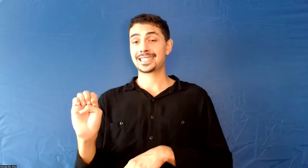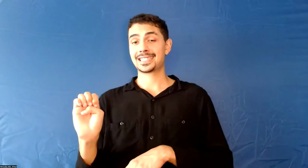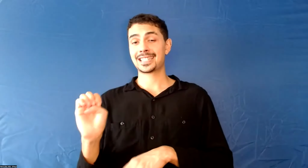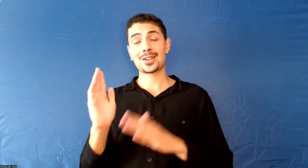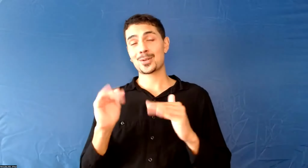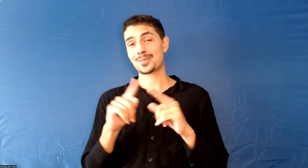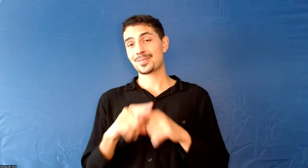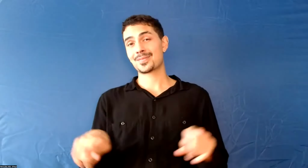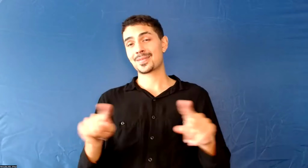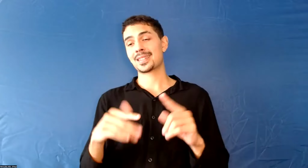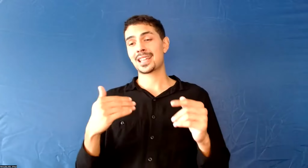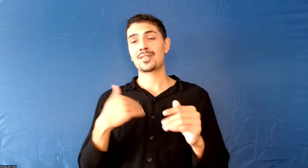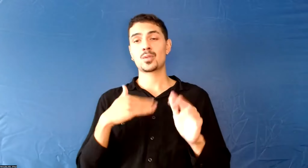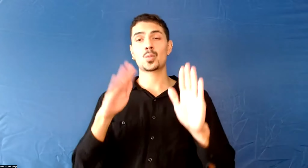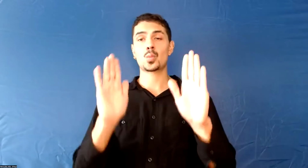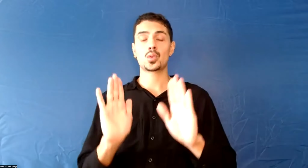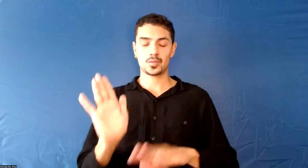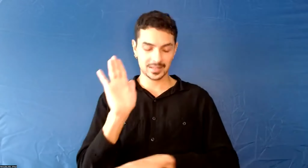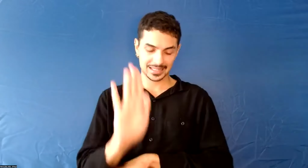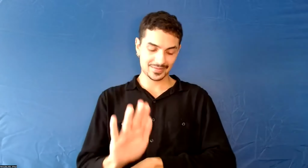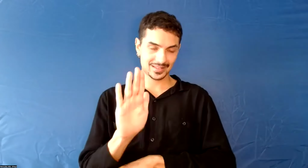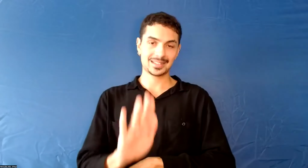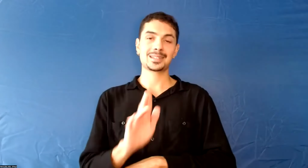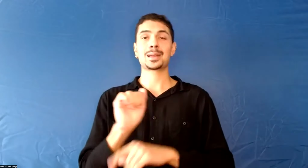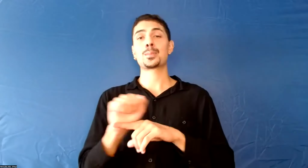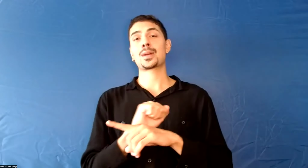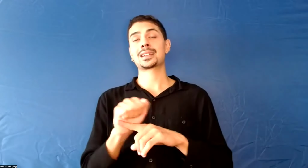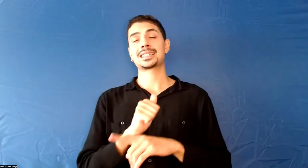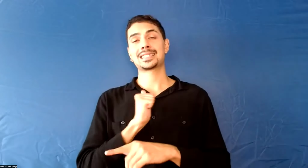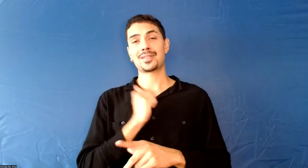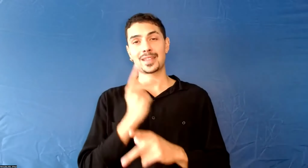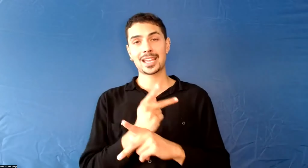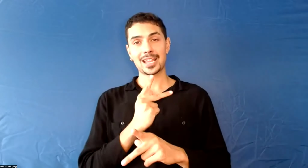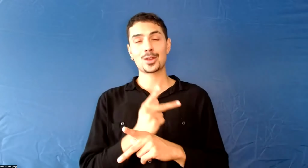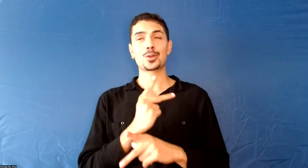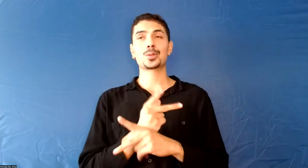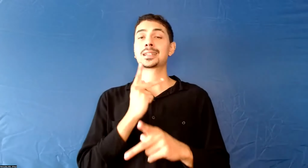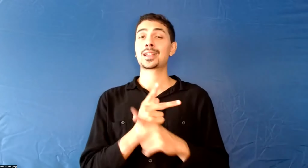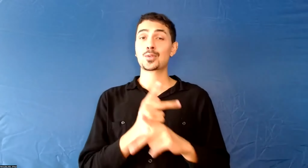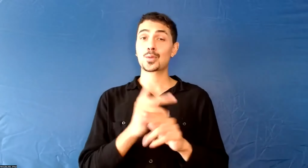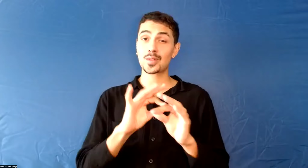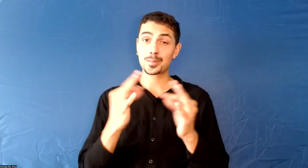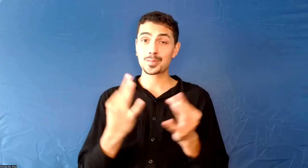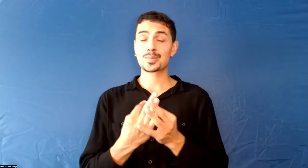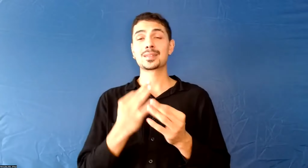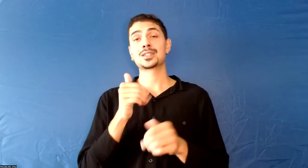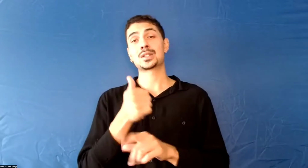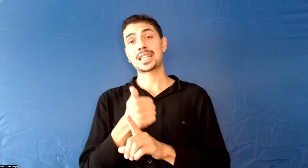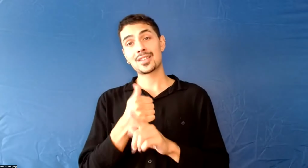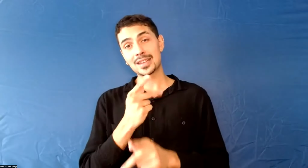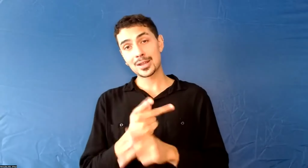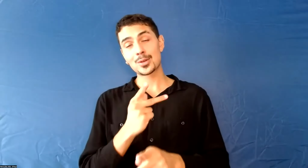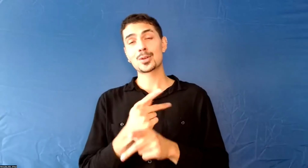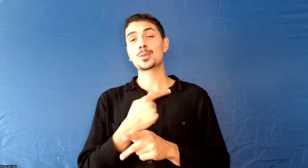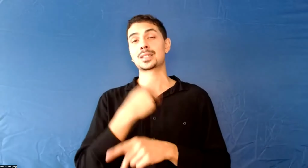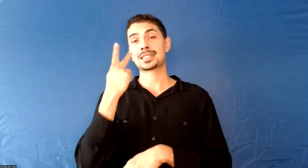have a wonderful evening. Practice self-care, take care of your families and yourselves, and we will see you